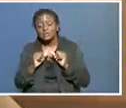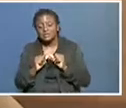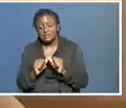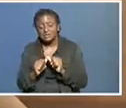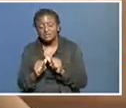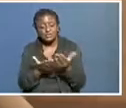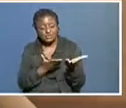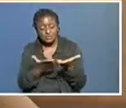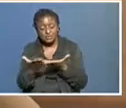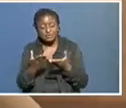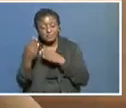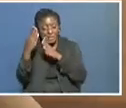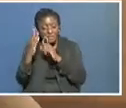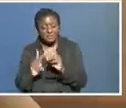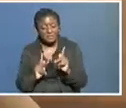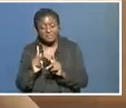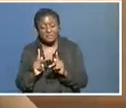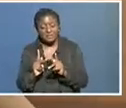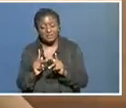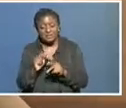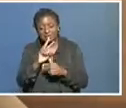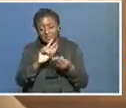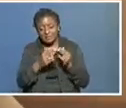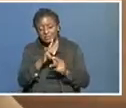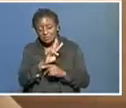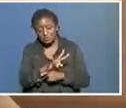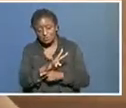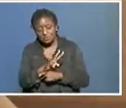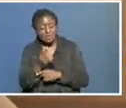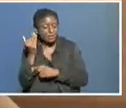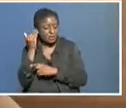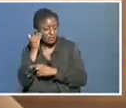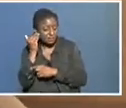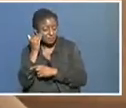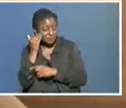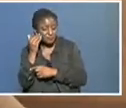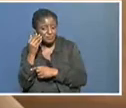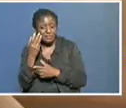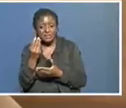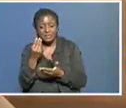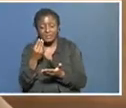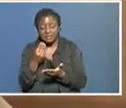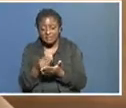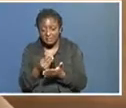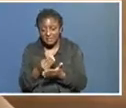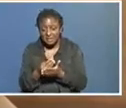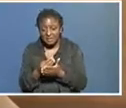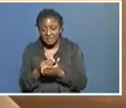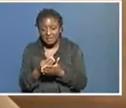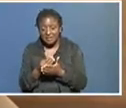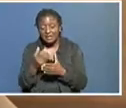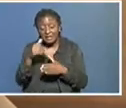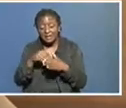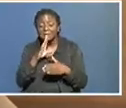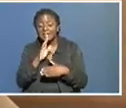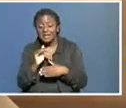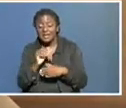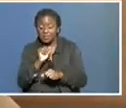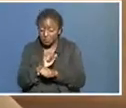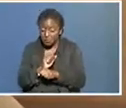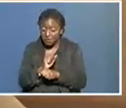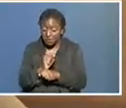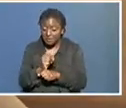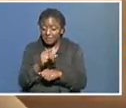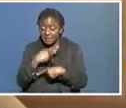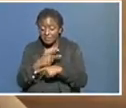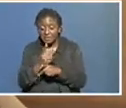the Bahamian people, while also being cognizant of the fund that in being productive, we have to find ways to